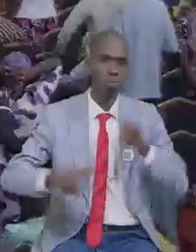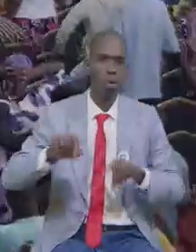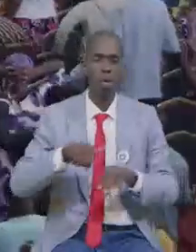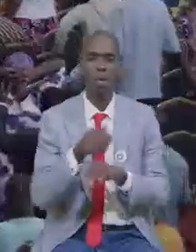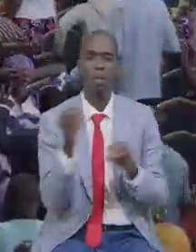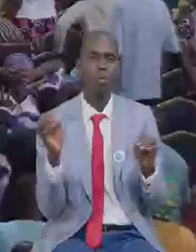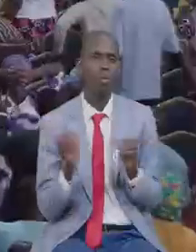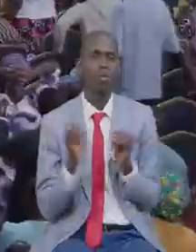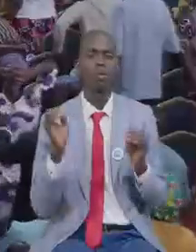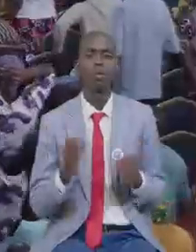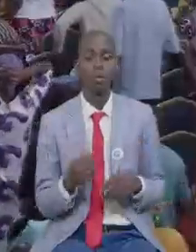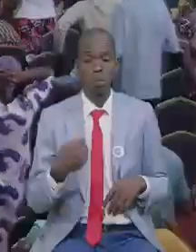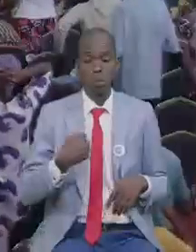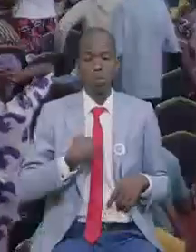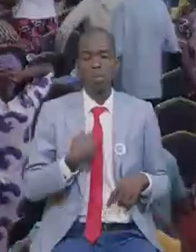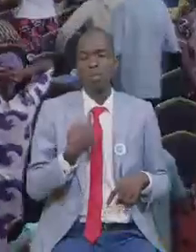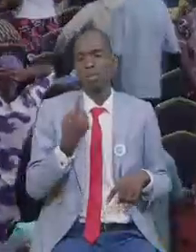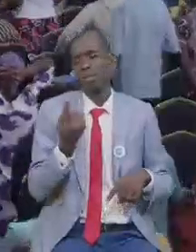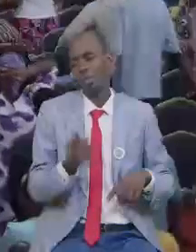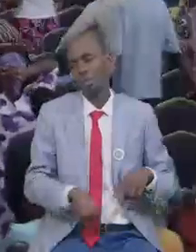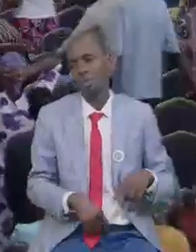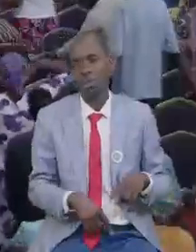anymore. I cannot.